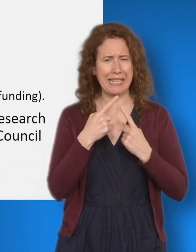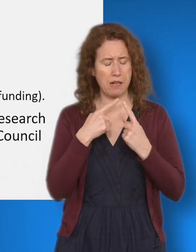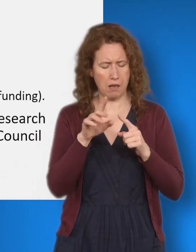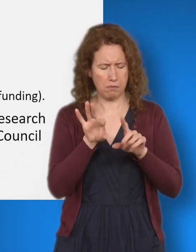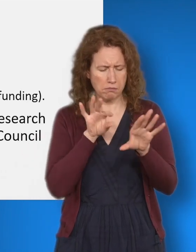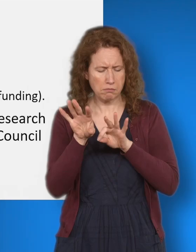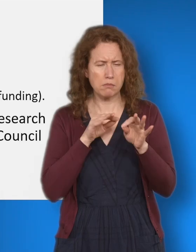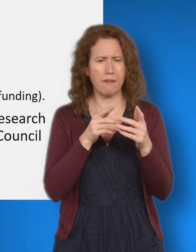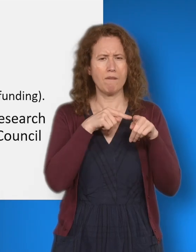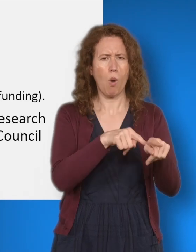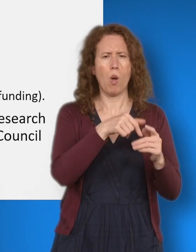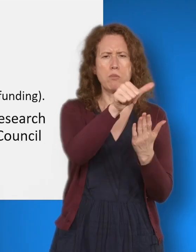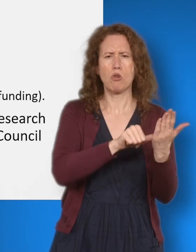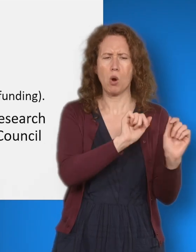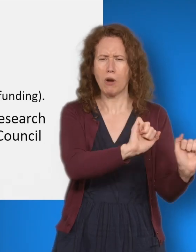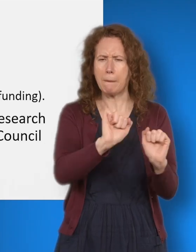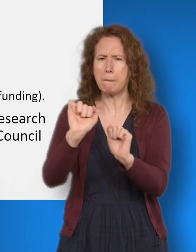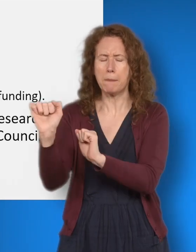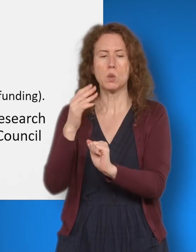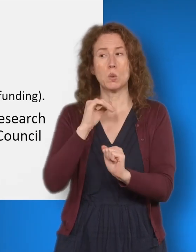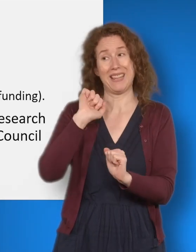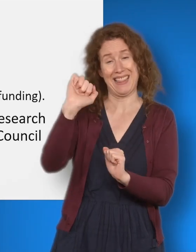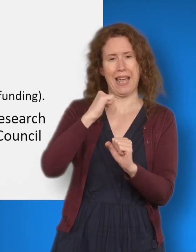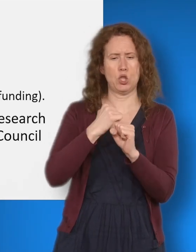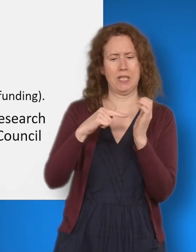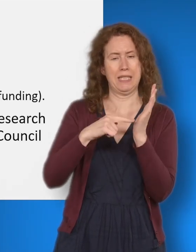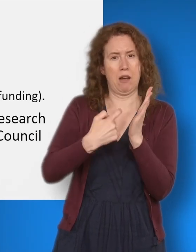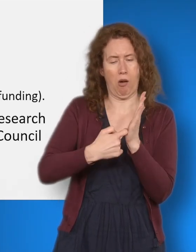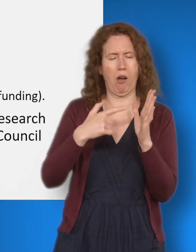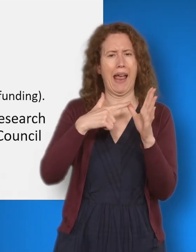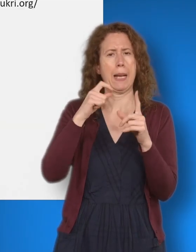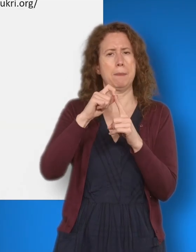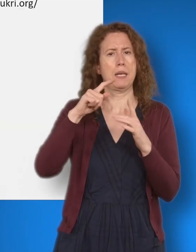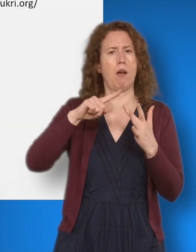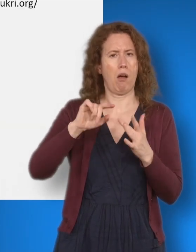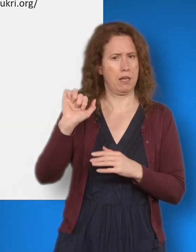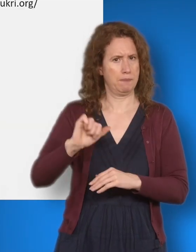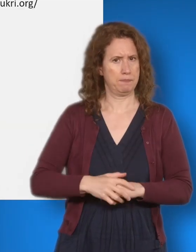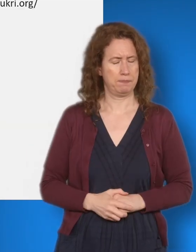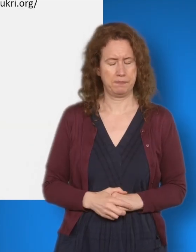data programmatically using the GTR API.